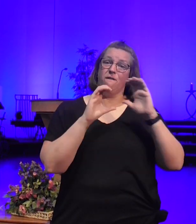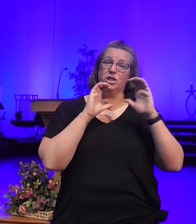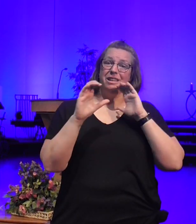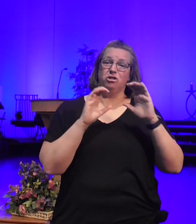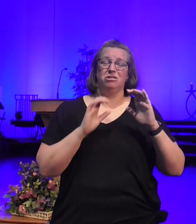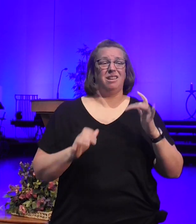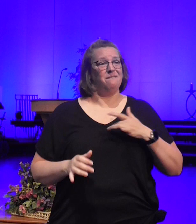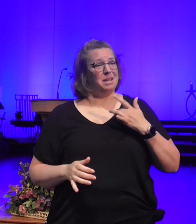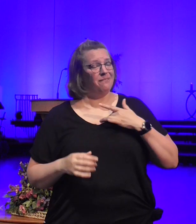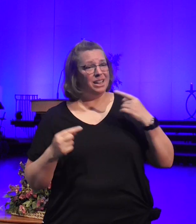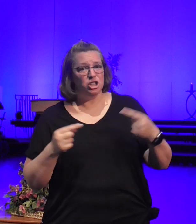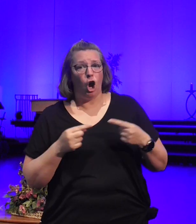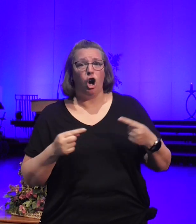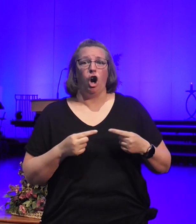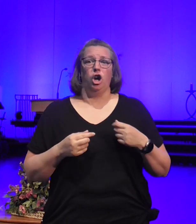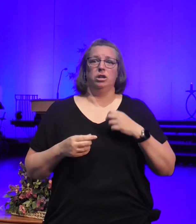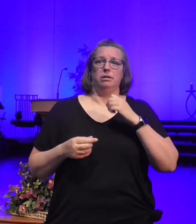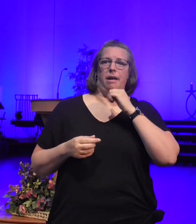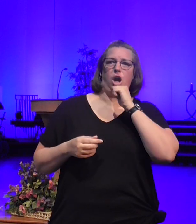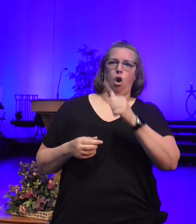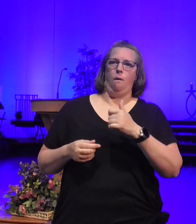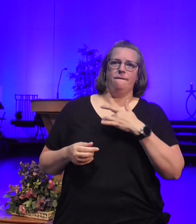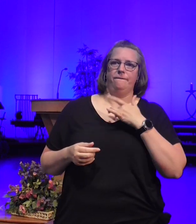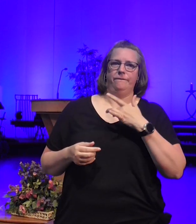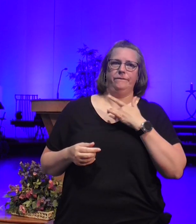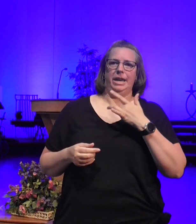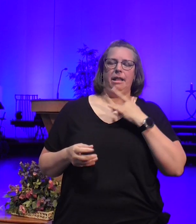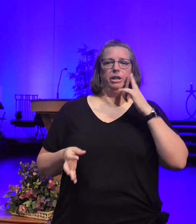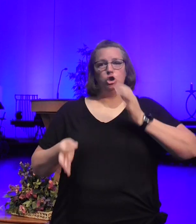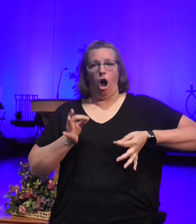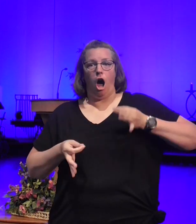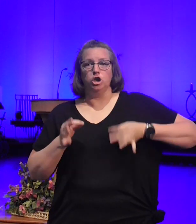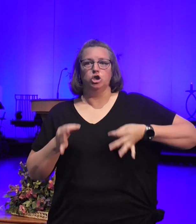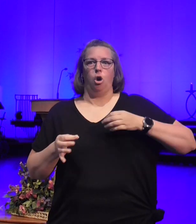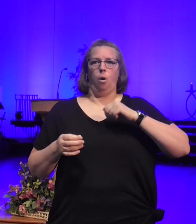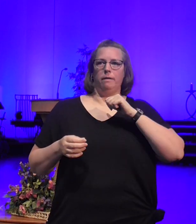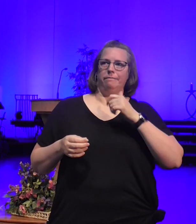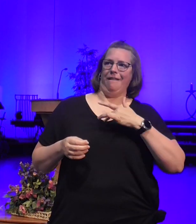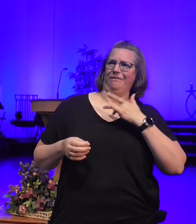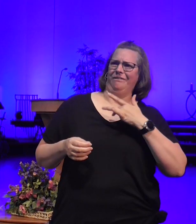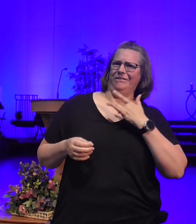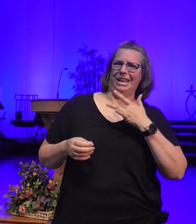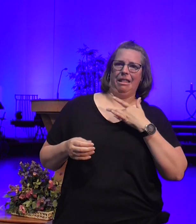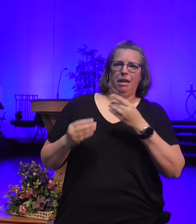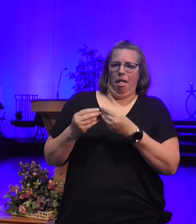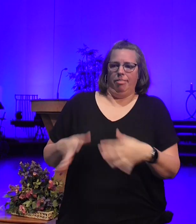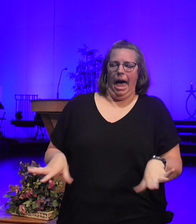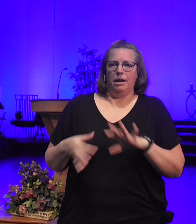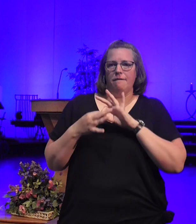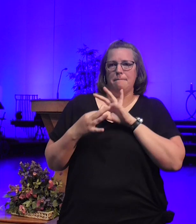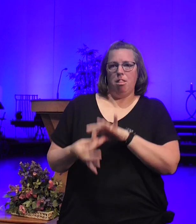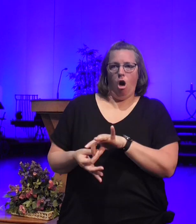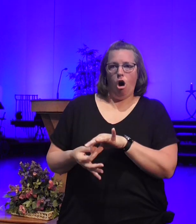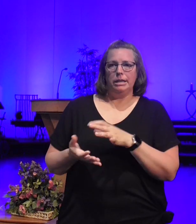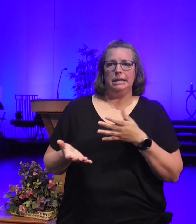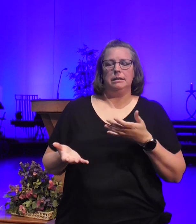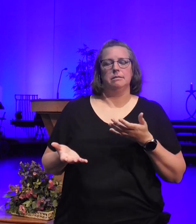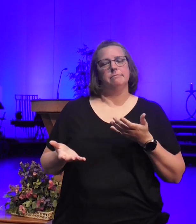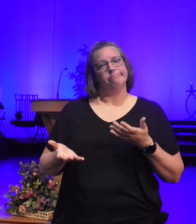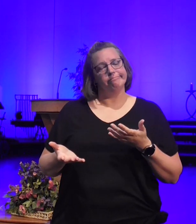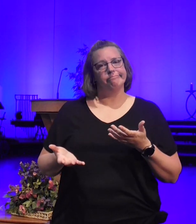it didn't go the way we hoped it would go, or we're feeling judged, or we're feeling a lack of belonging. It requires us to